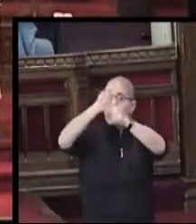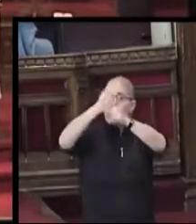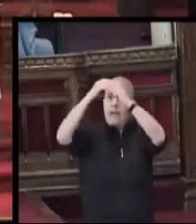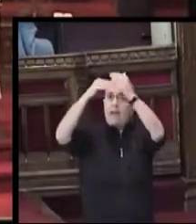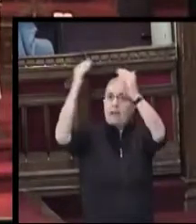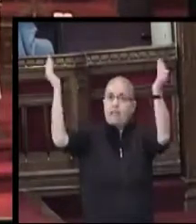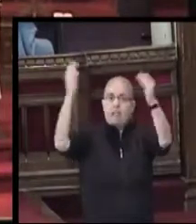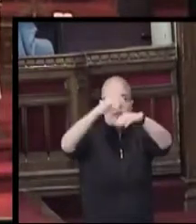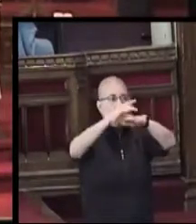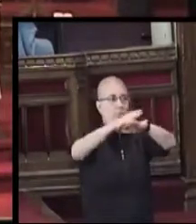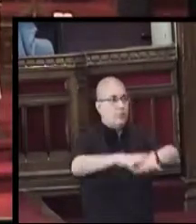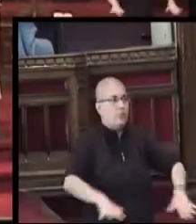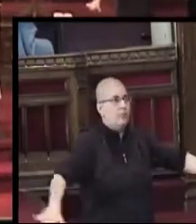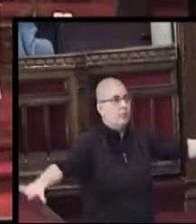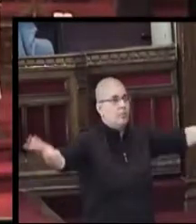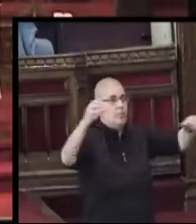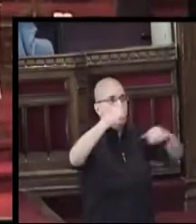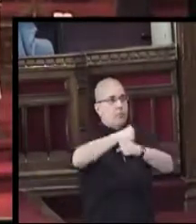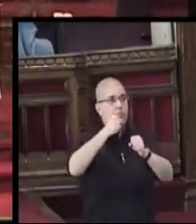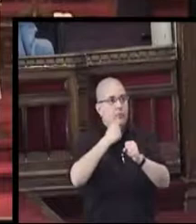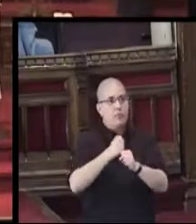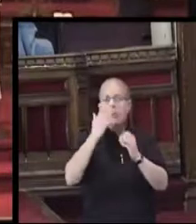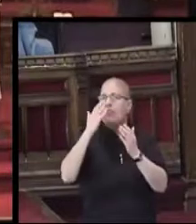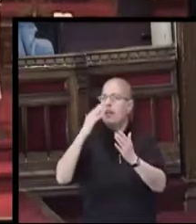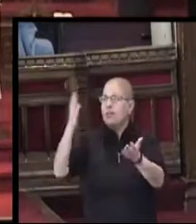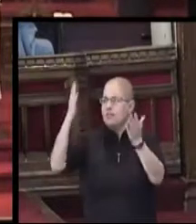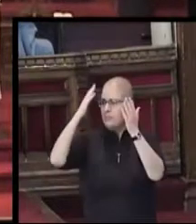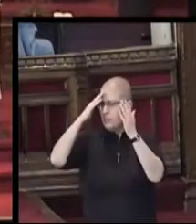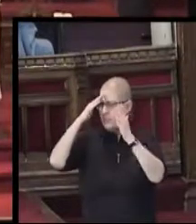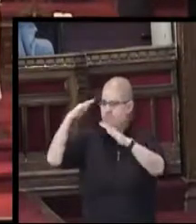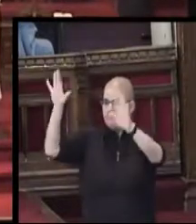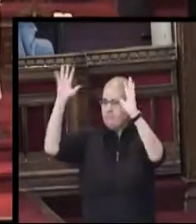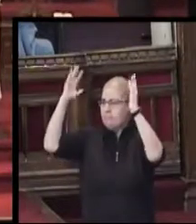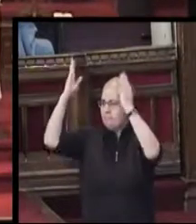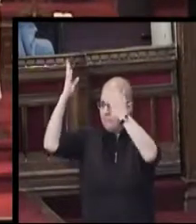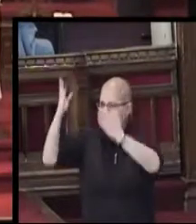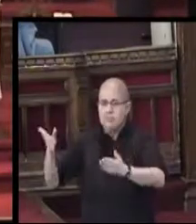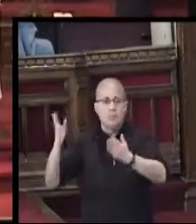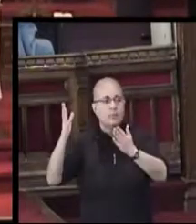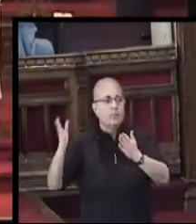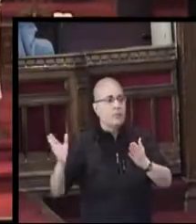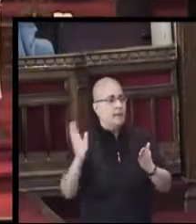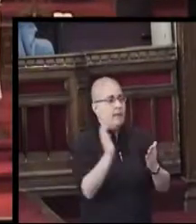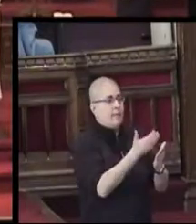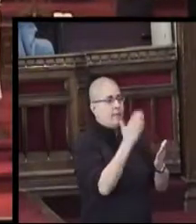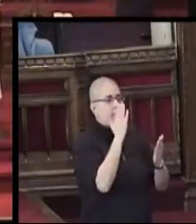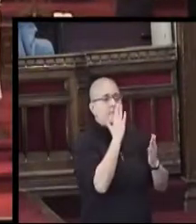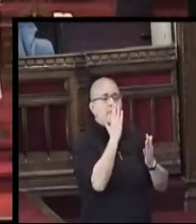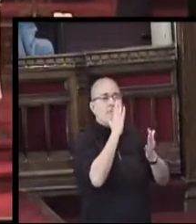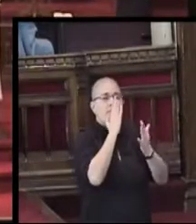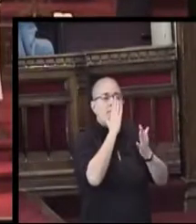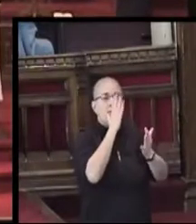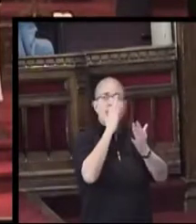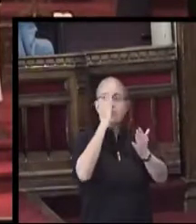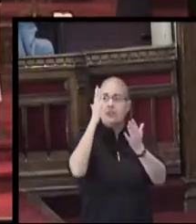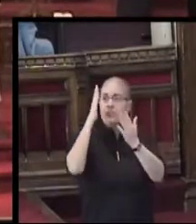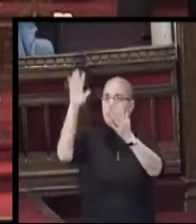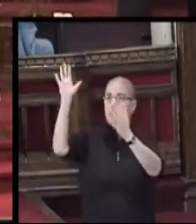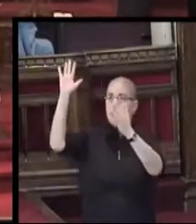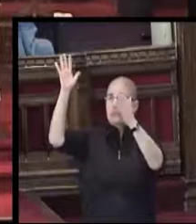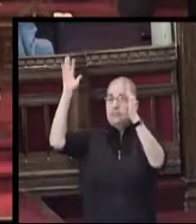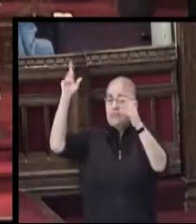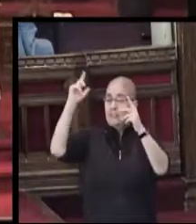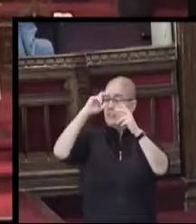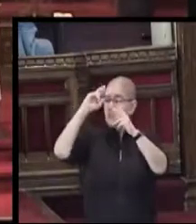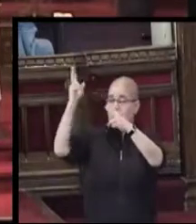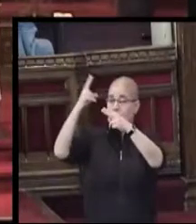earth. Therefore, we praise you, joining our voices with all the company of heaven who forever sing to proclaim the glory